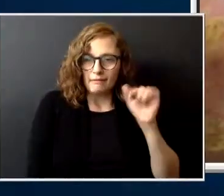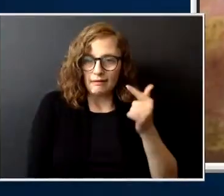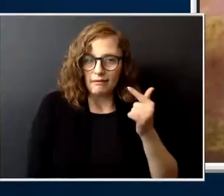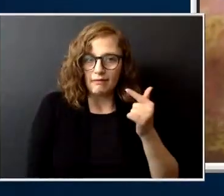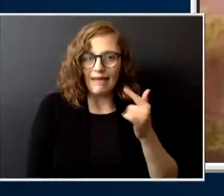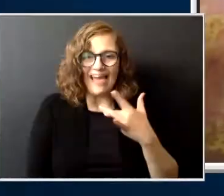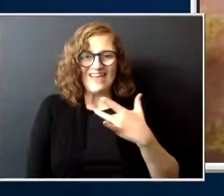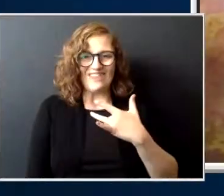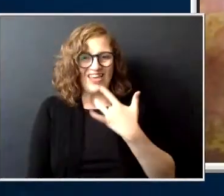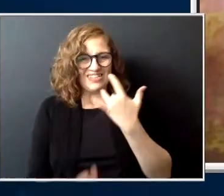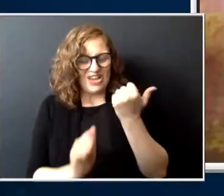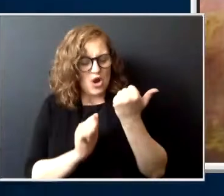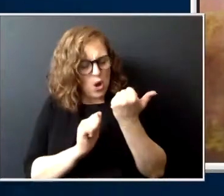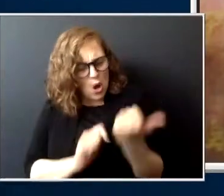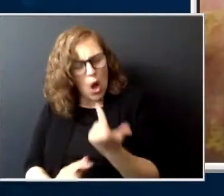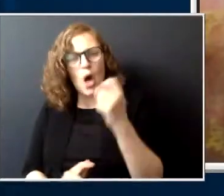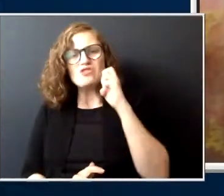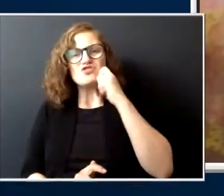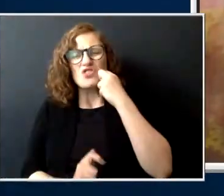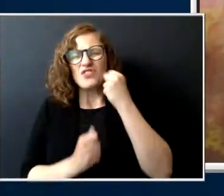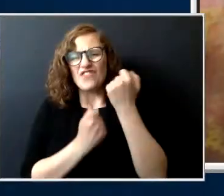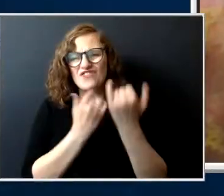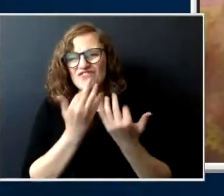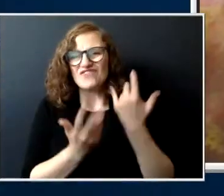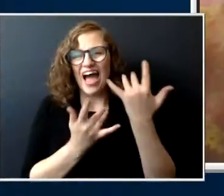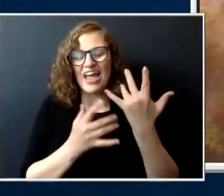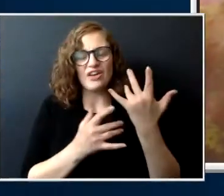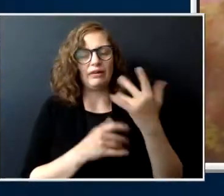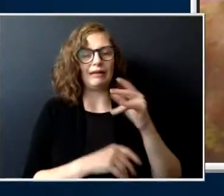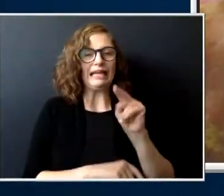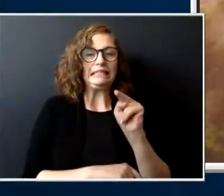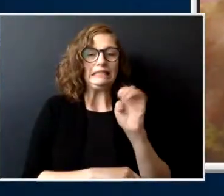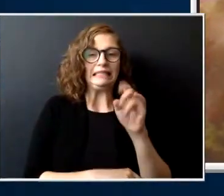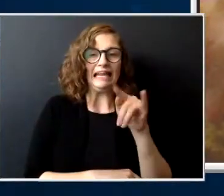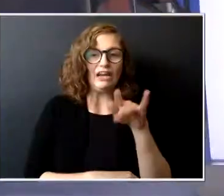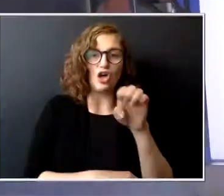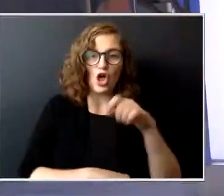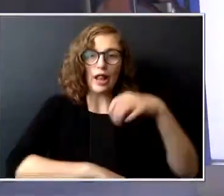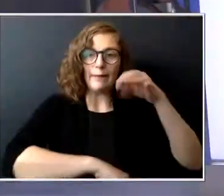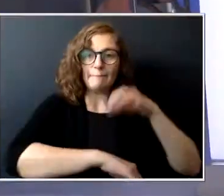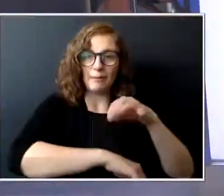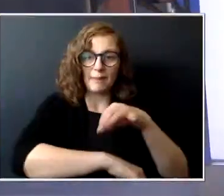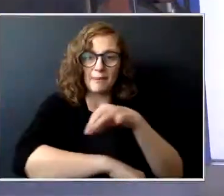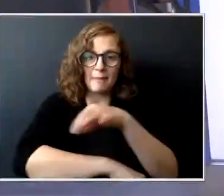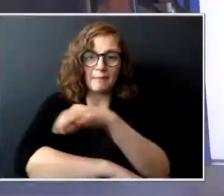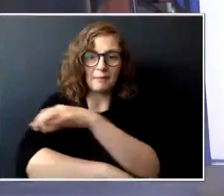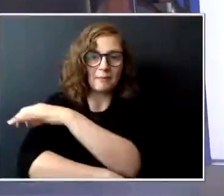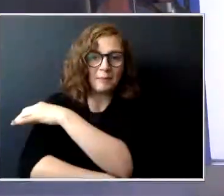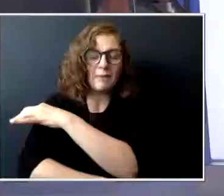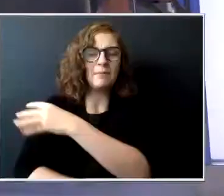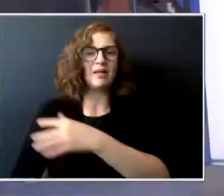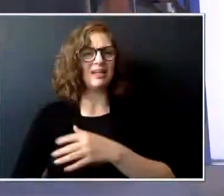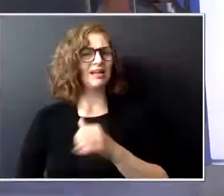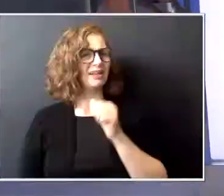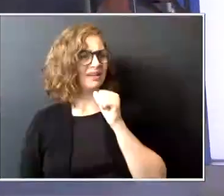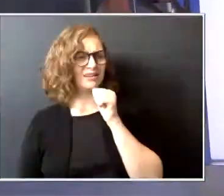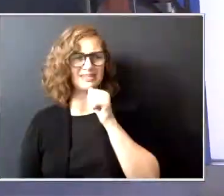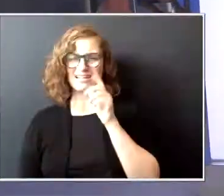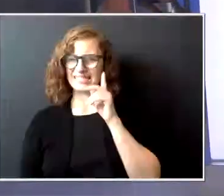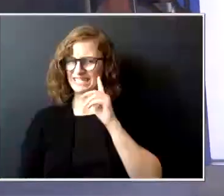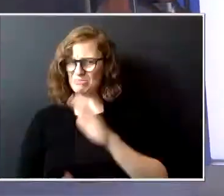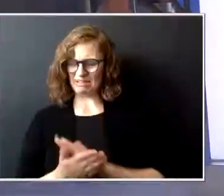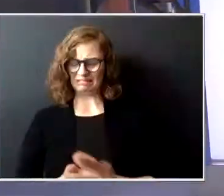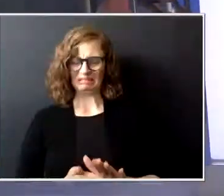is on fire and being stabbed by needles. Okay, that doesn't really sound very pleasant. Now, Dr. No. Bob, sorry, you treated